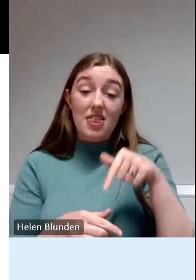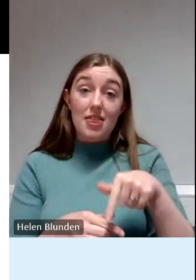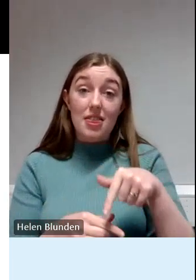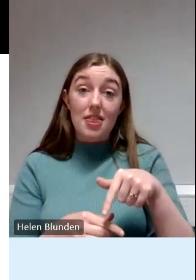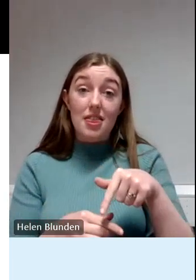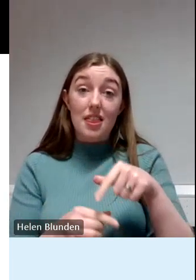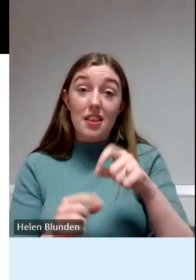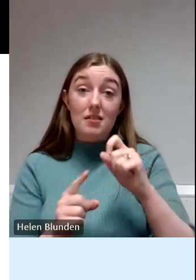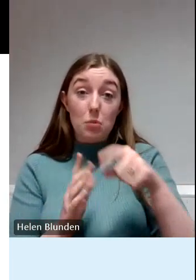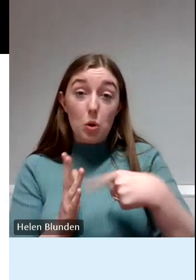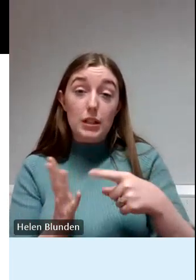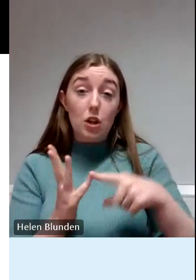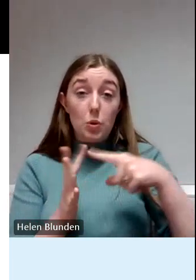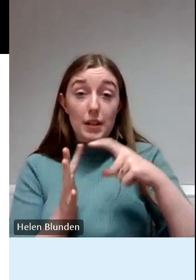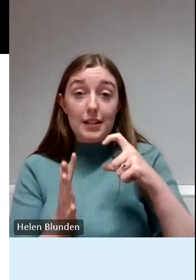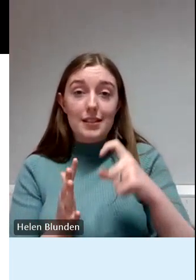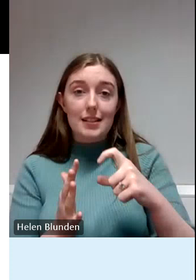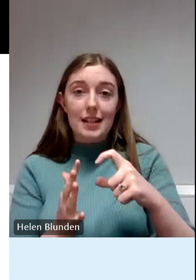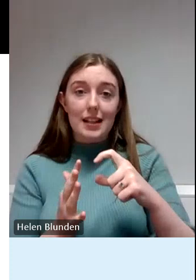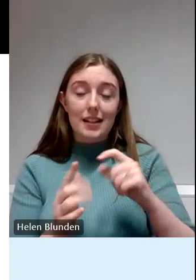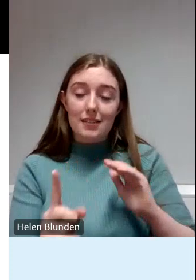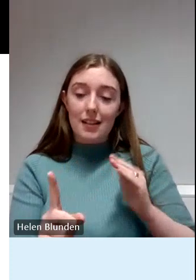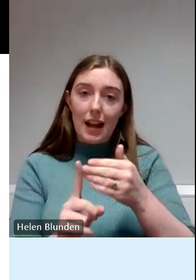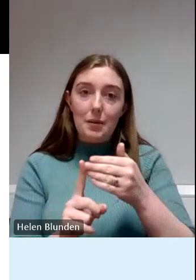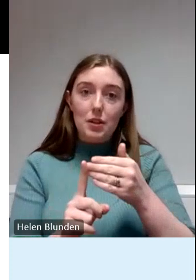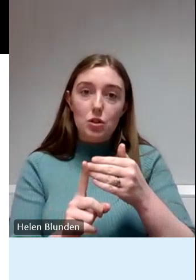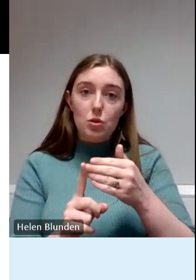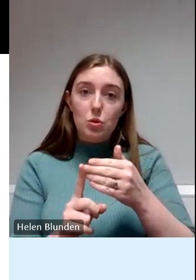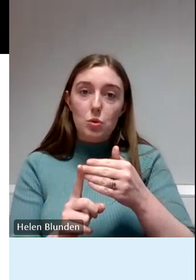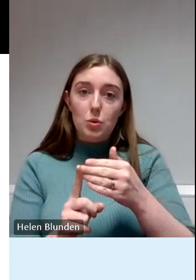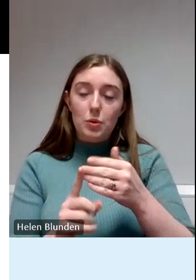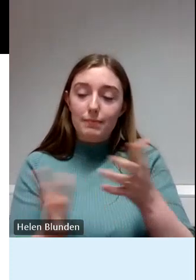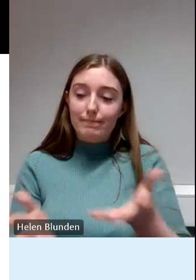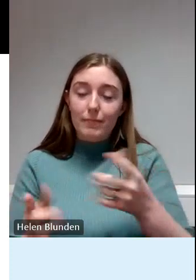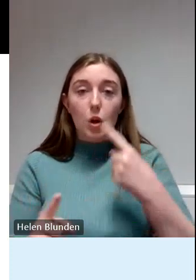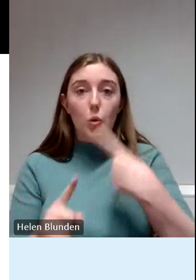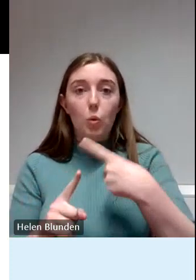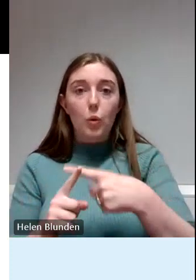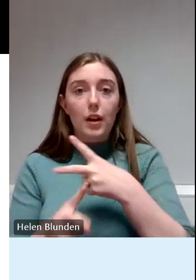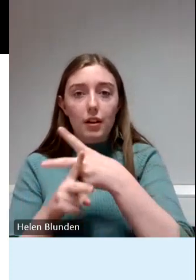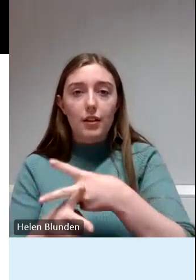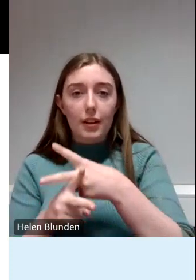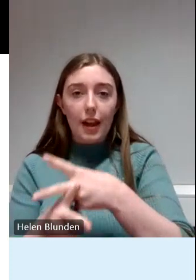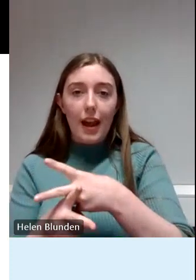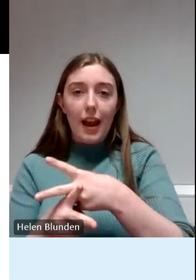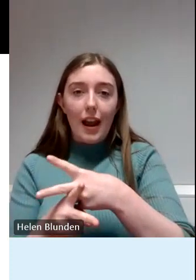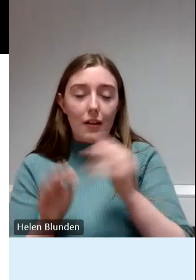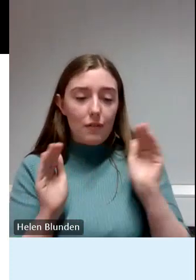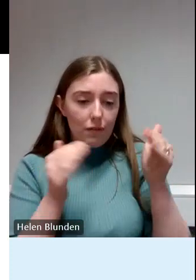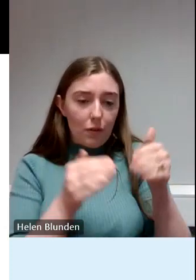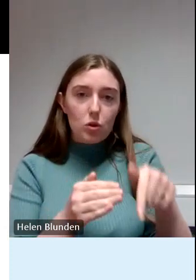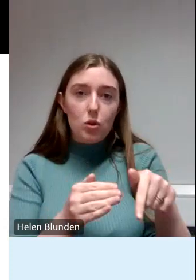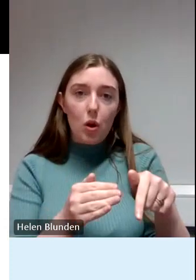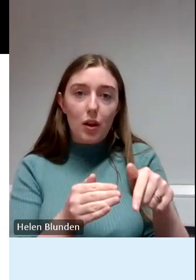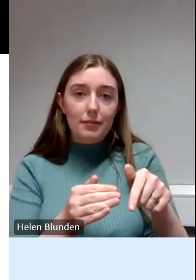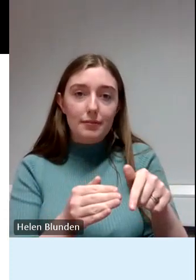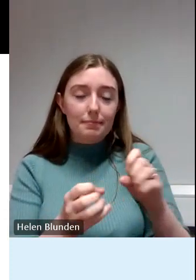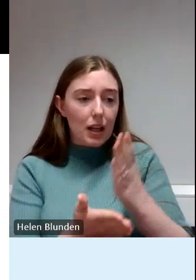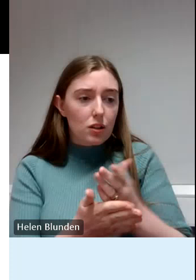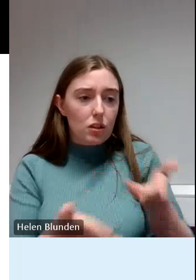get people the best care as quickly as possible, focus on keeping people well in terms of the